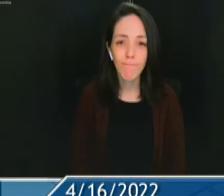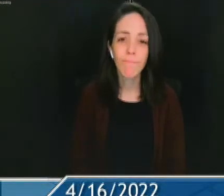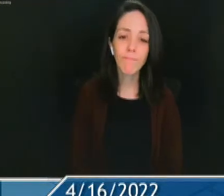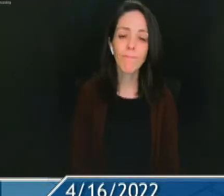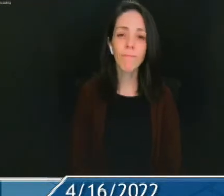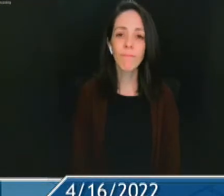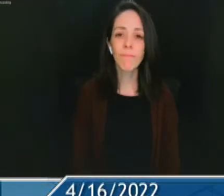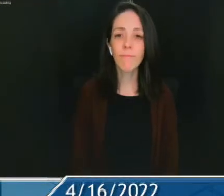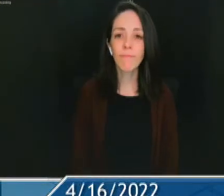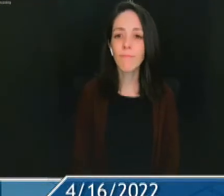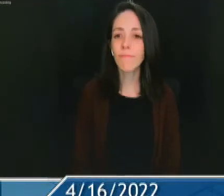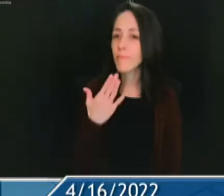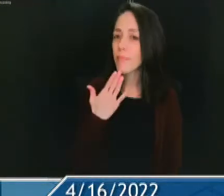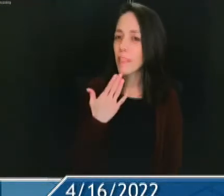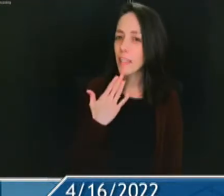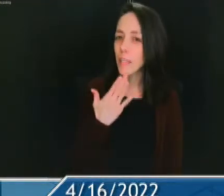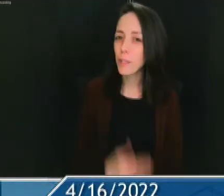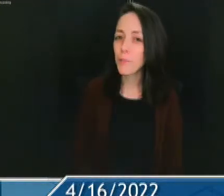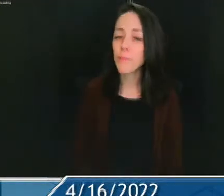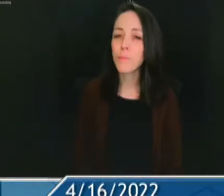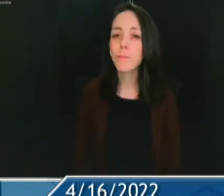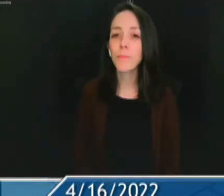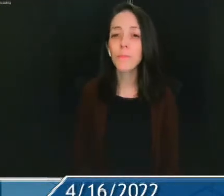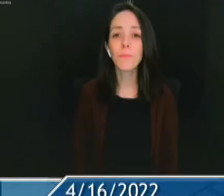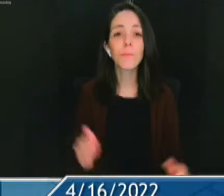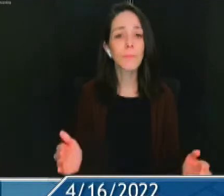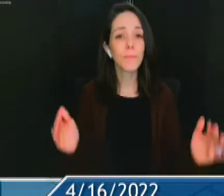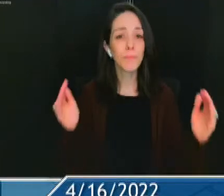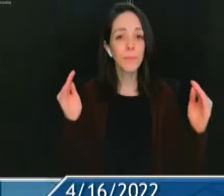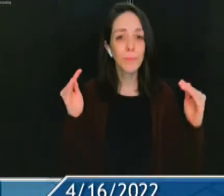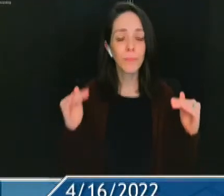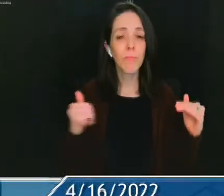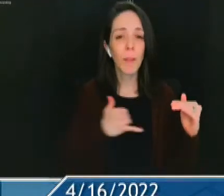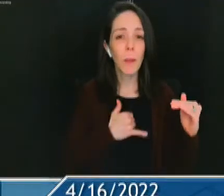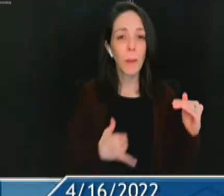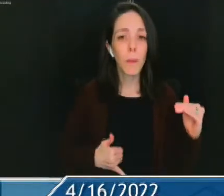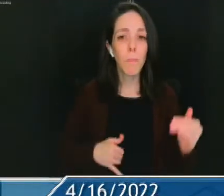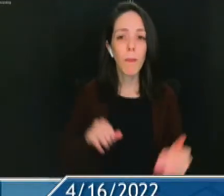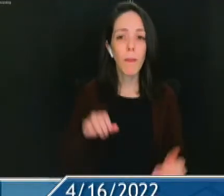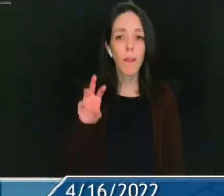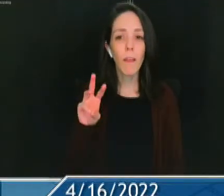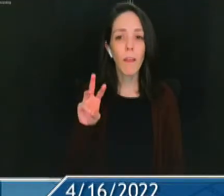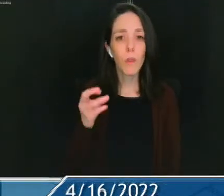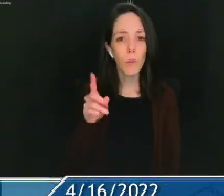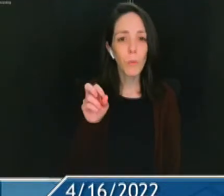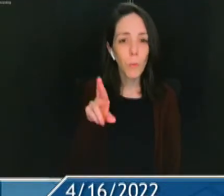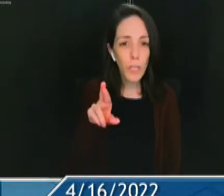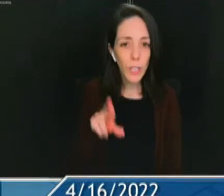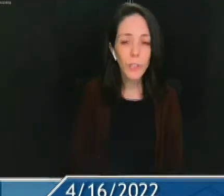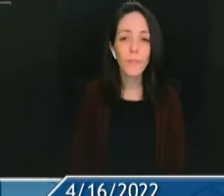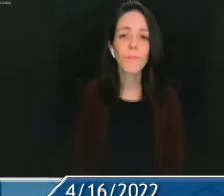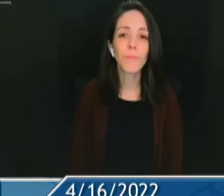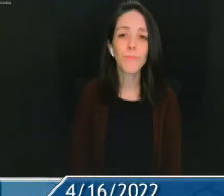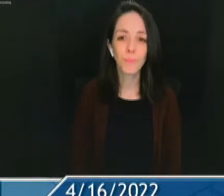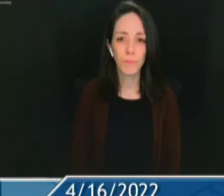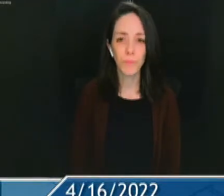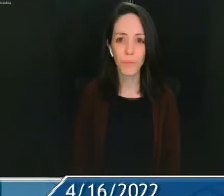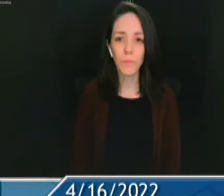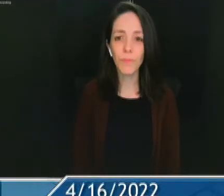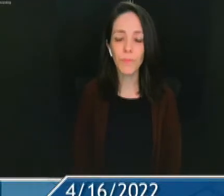Thank you. Appreciate that, Commissioner Rubio. Next, we'll hear from Mayor Weiler, and then I will just conclude with another plug for our next listening